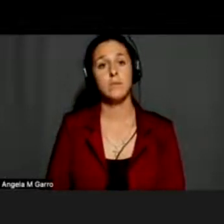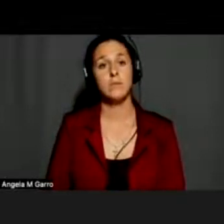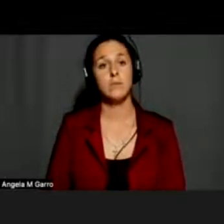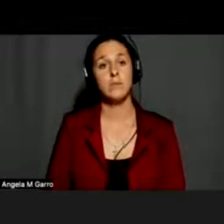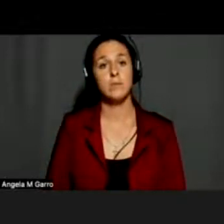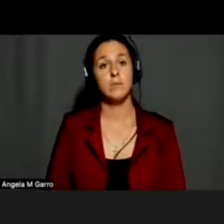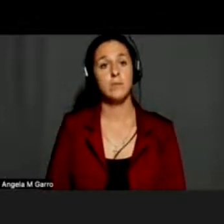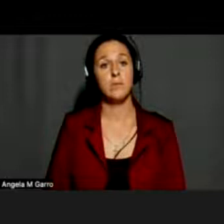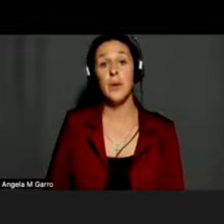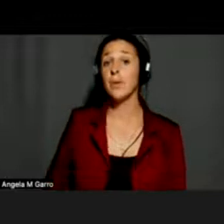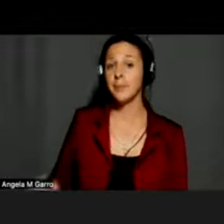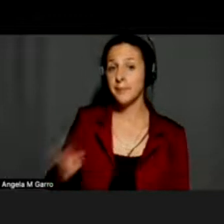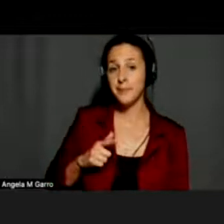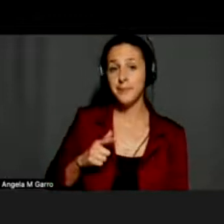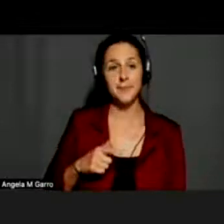Okay.